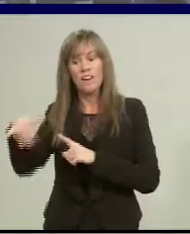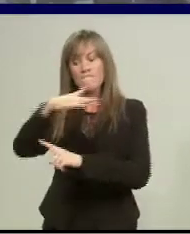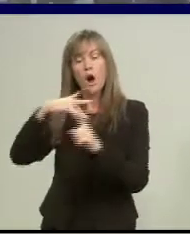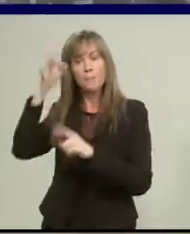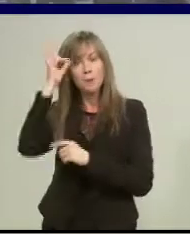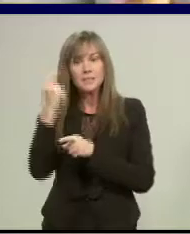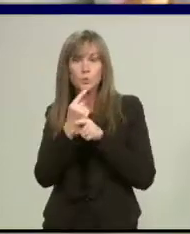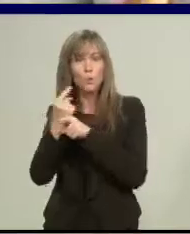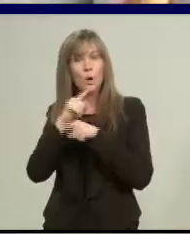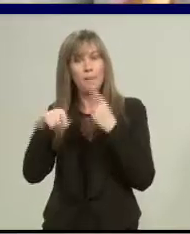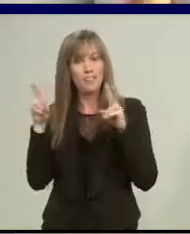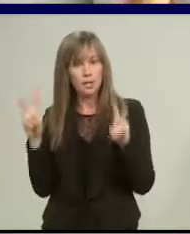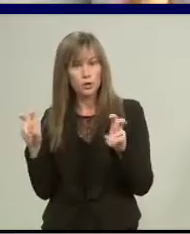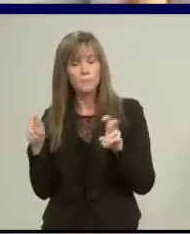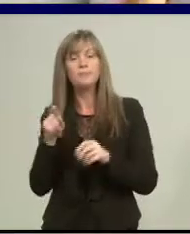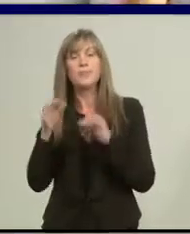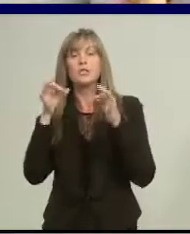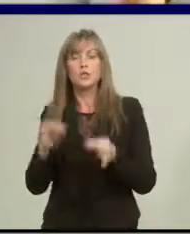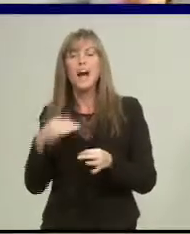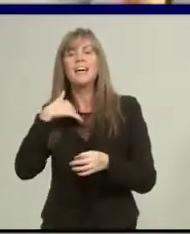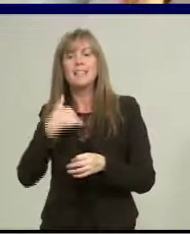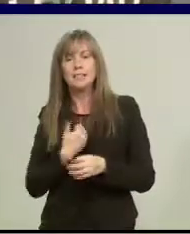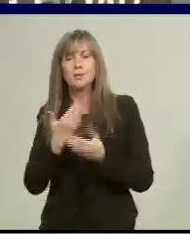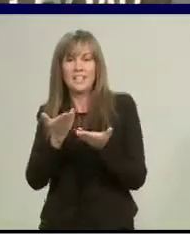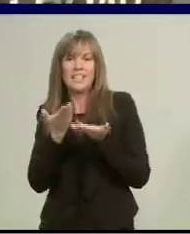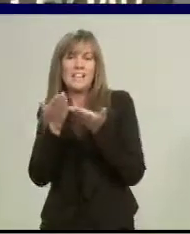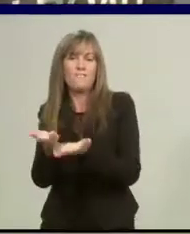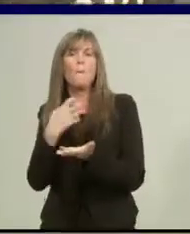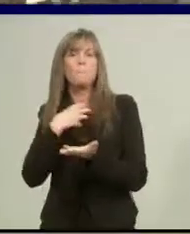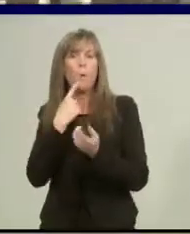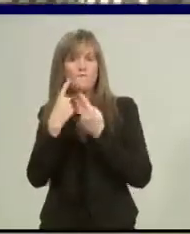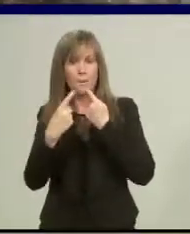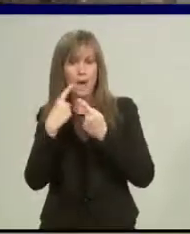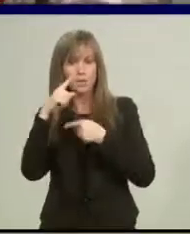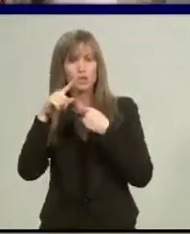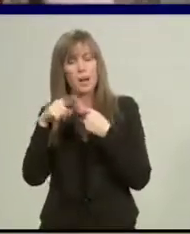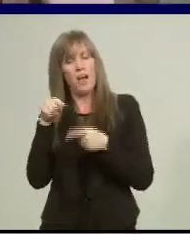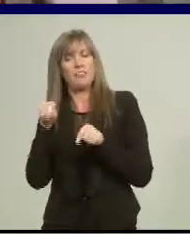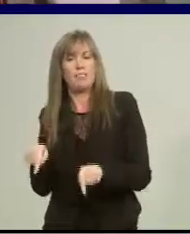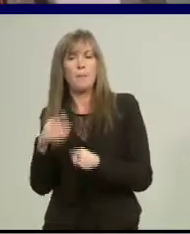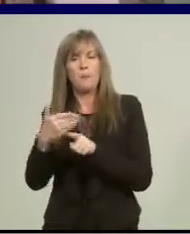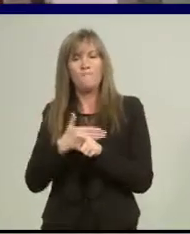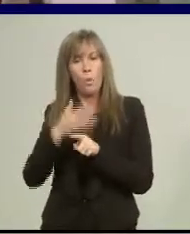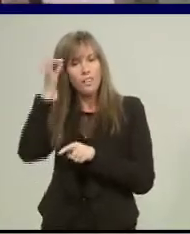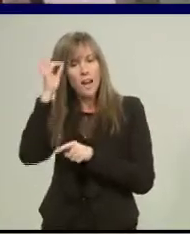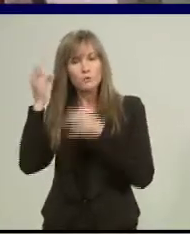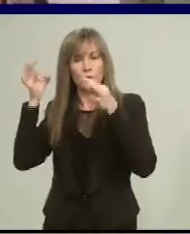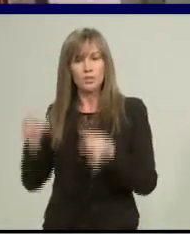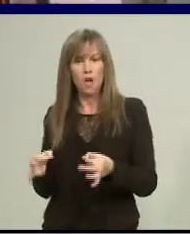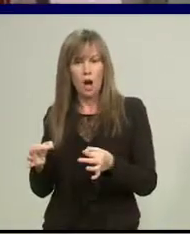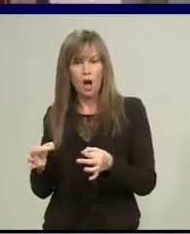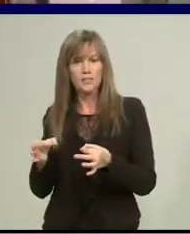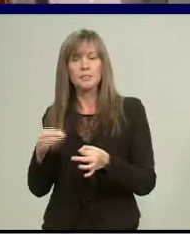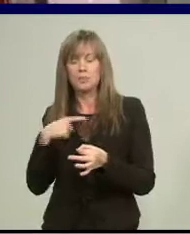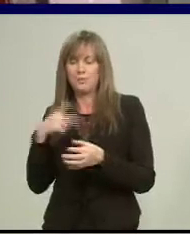today, deciding the council staff should provide further information before councillors decide whether the cash-strapped City Council should push ahead